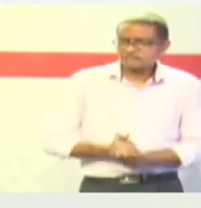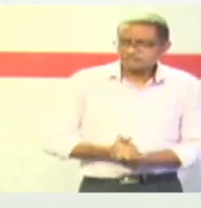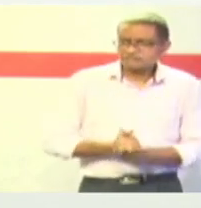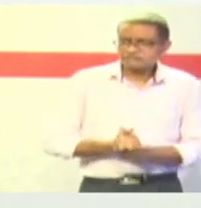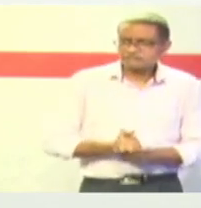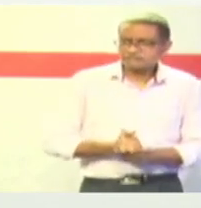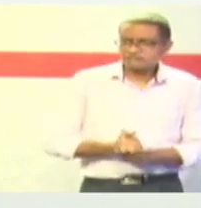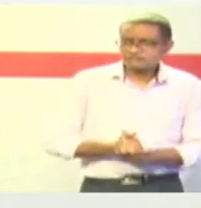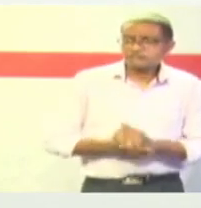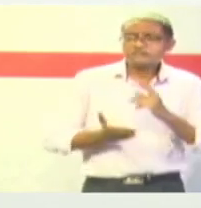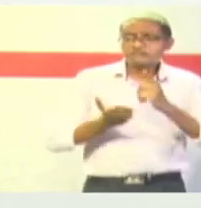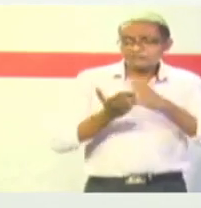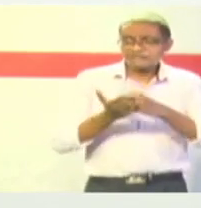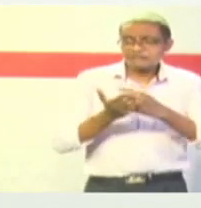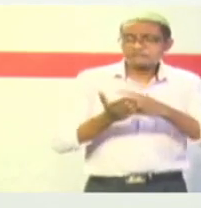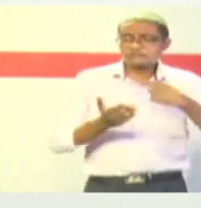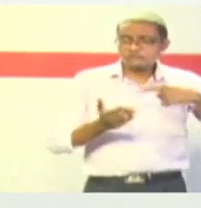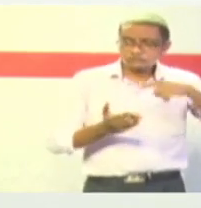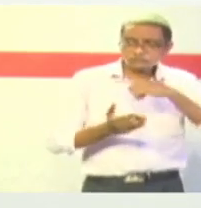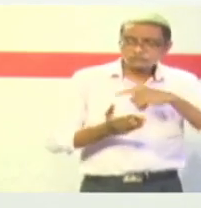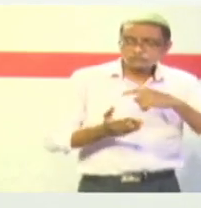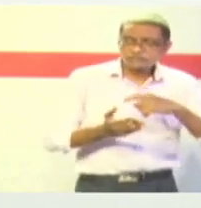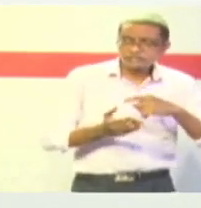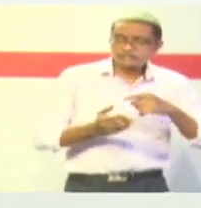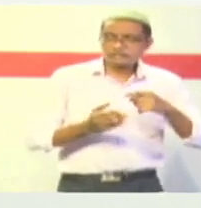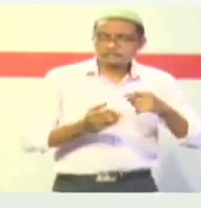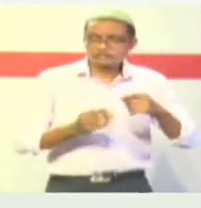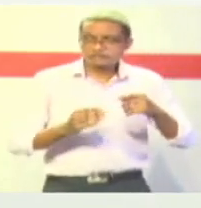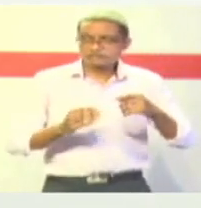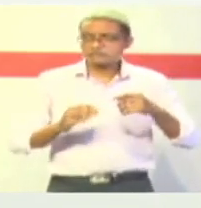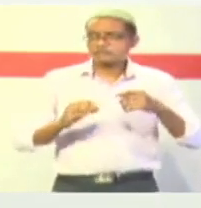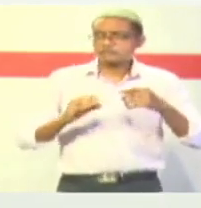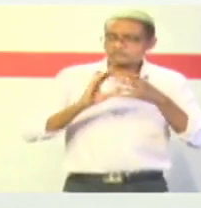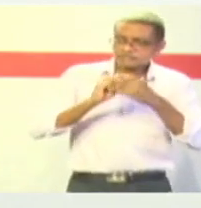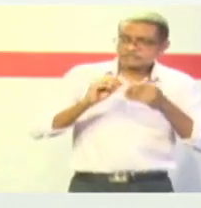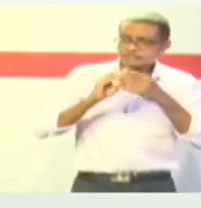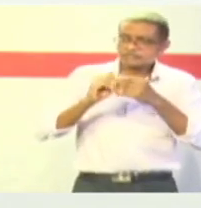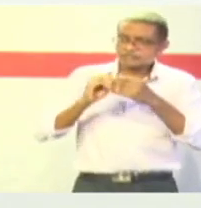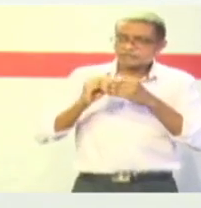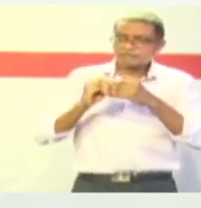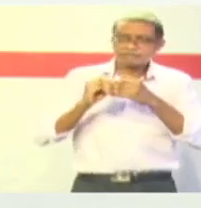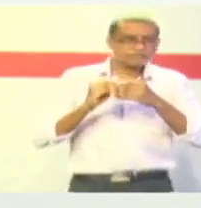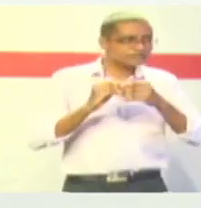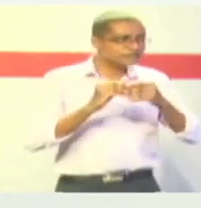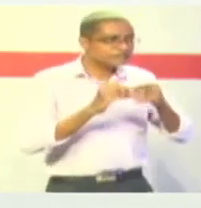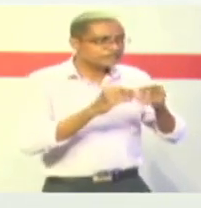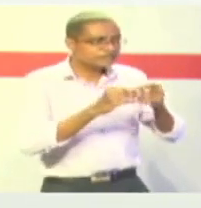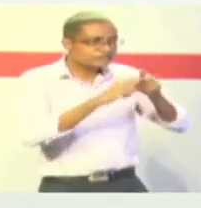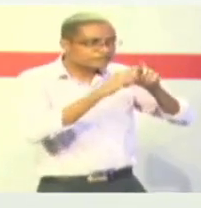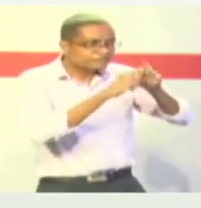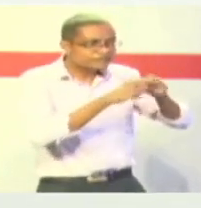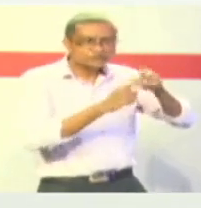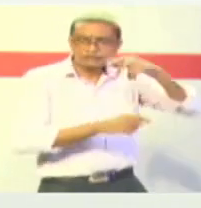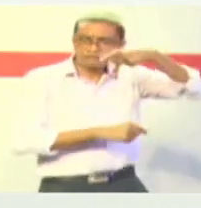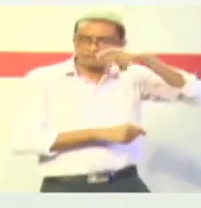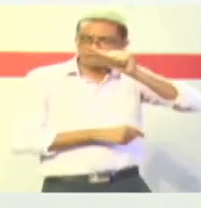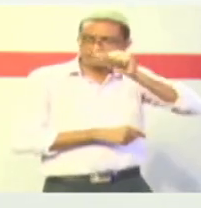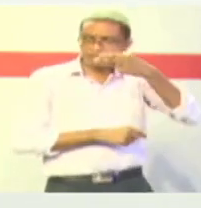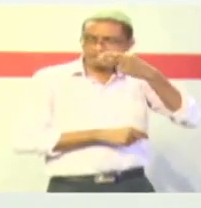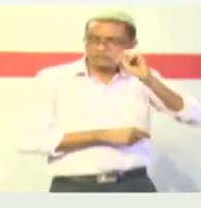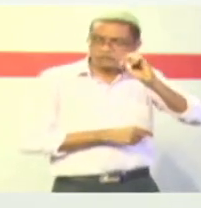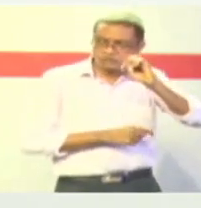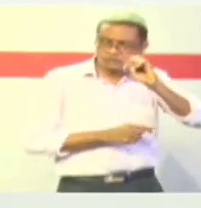you know, sometimes we refer to PAHO as part of our normal surveillance function. So there's a regional head and then it goes to the global